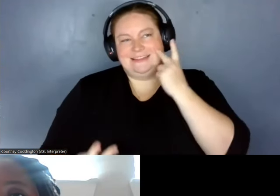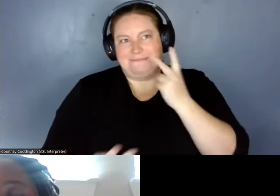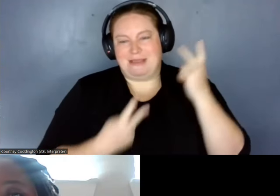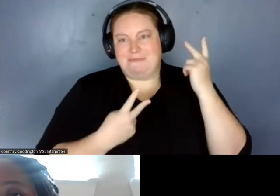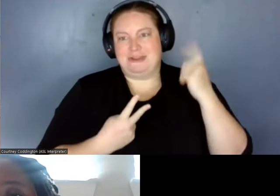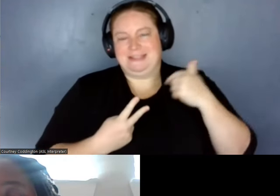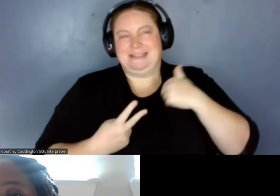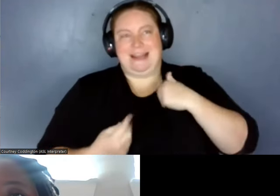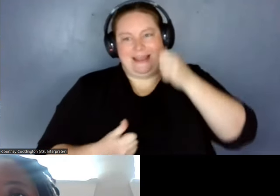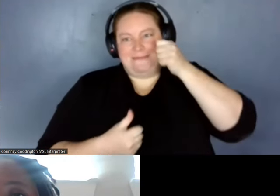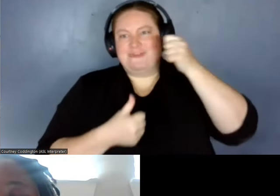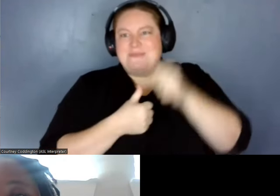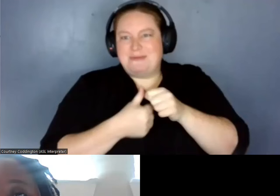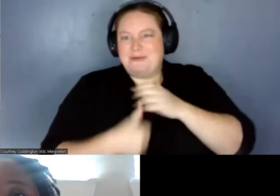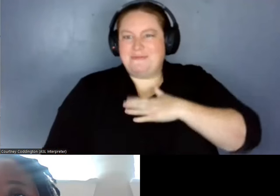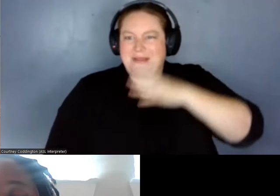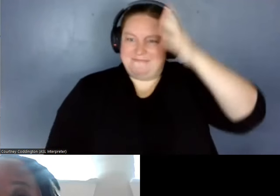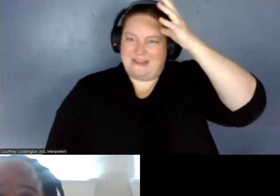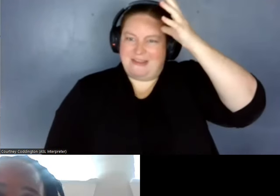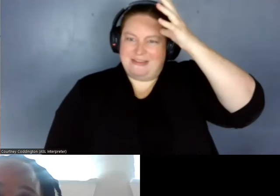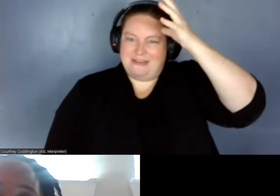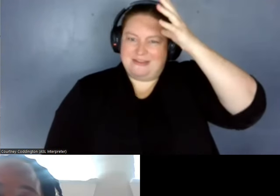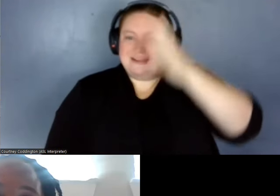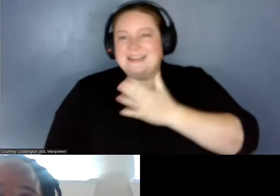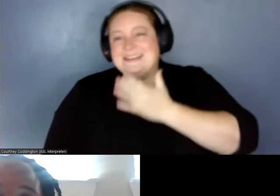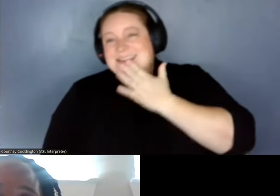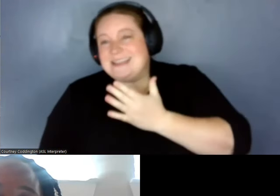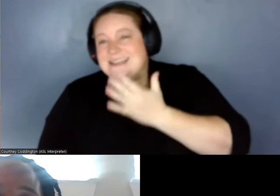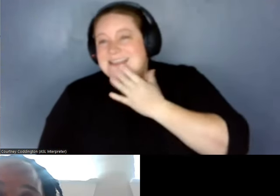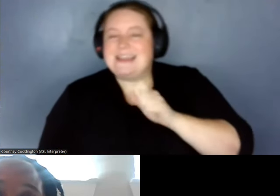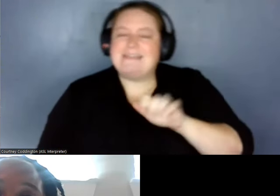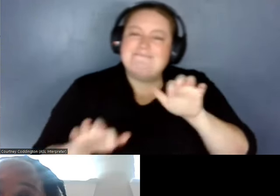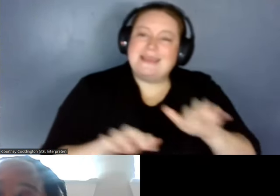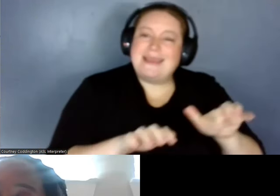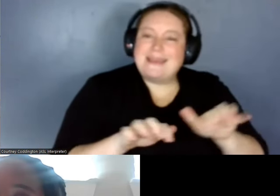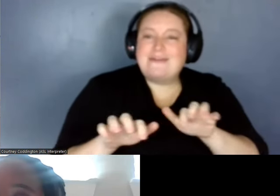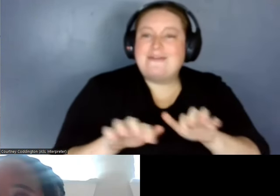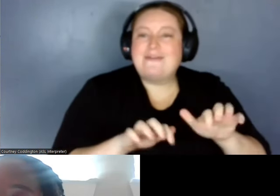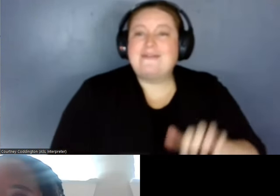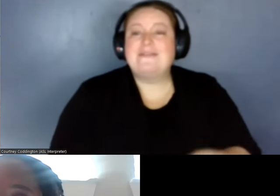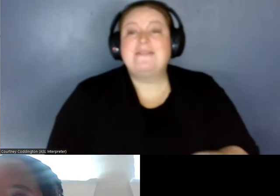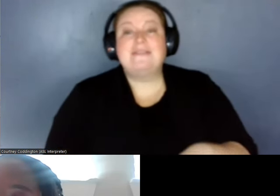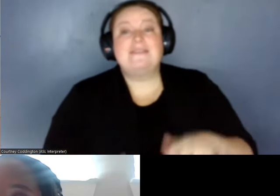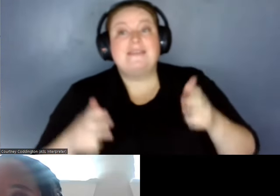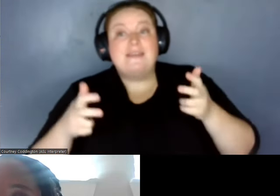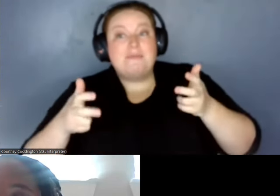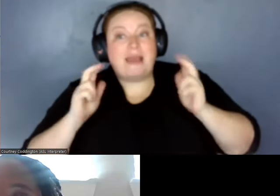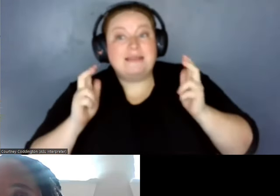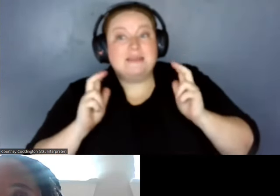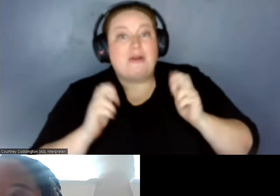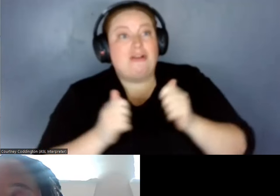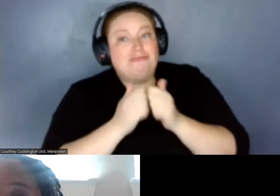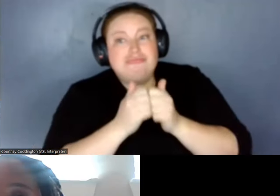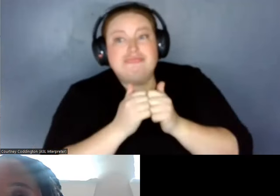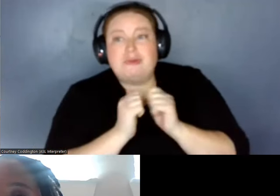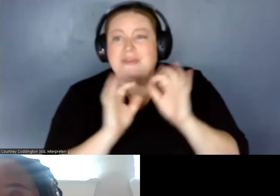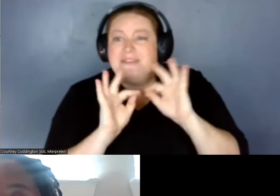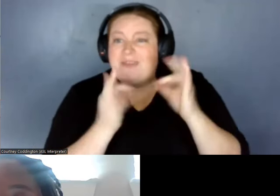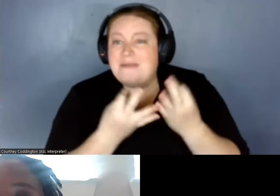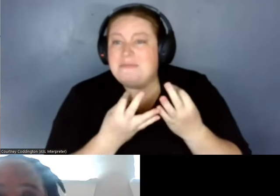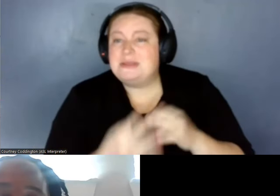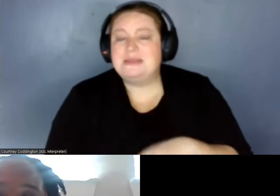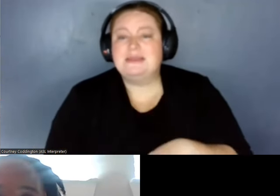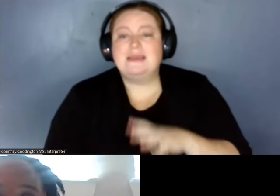remember of him singing and playing the piano, playing basketball with us, and just being